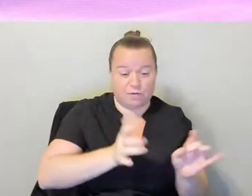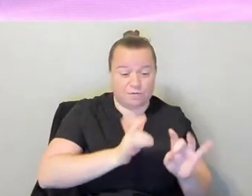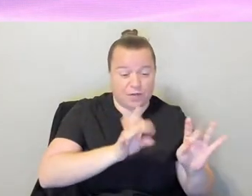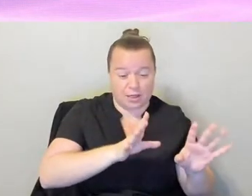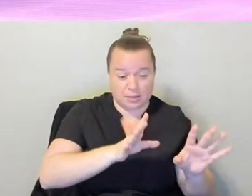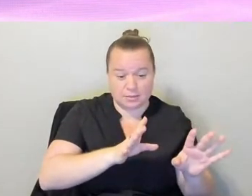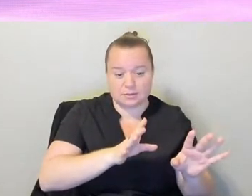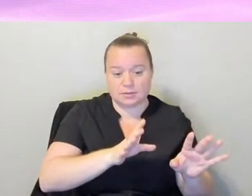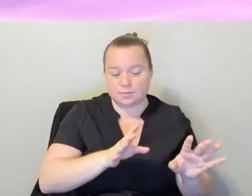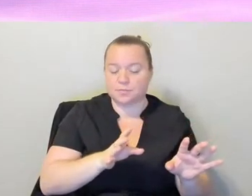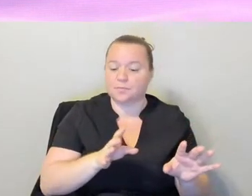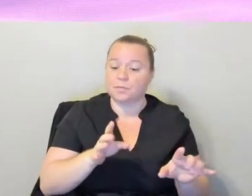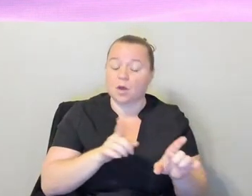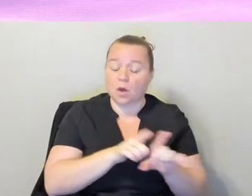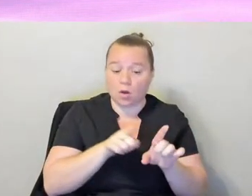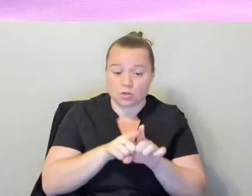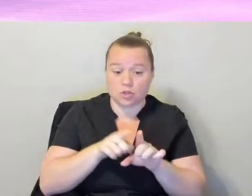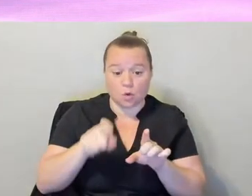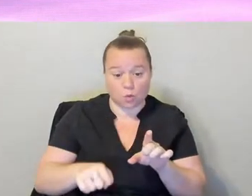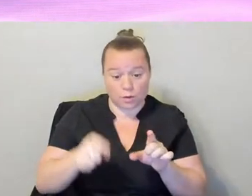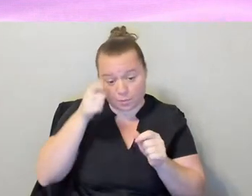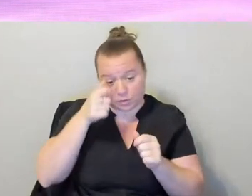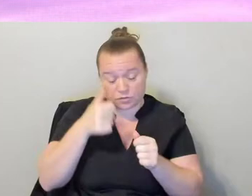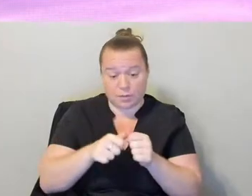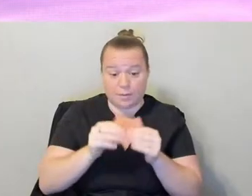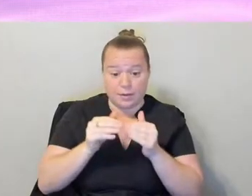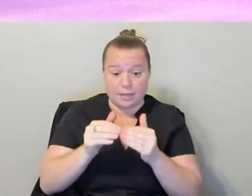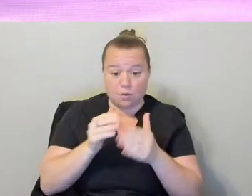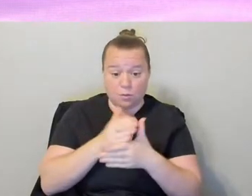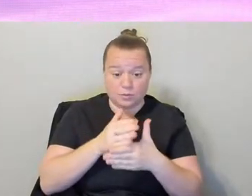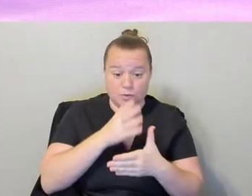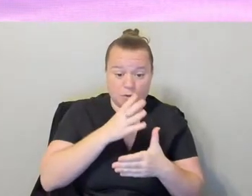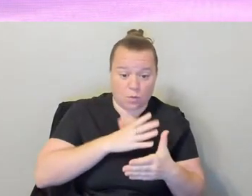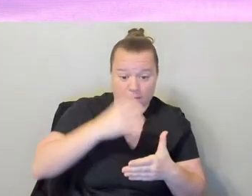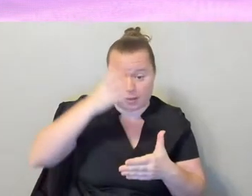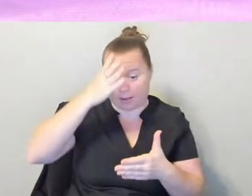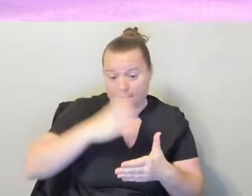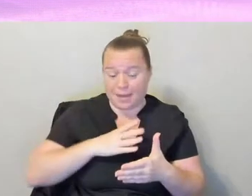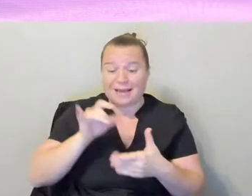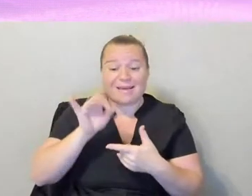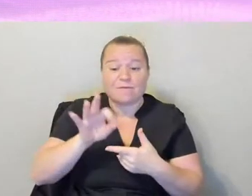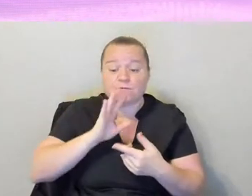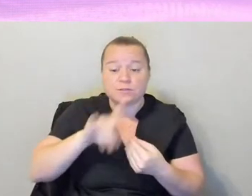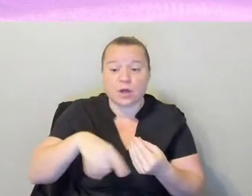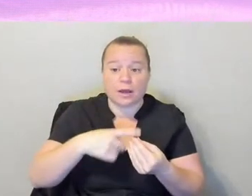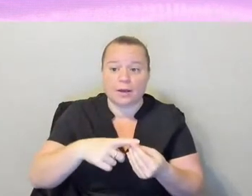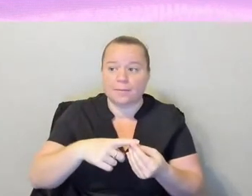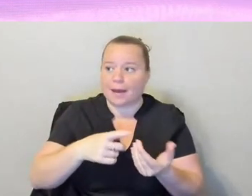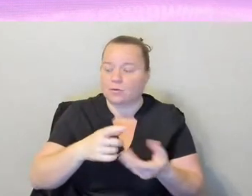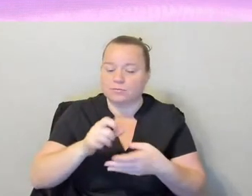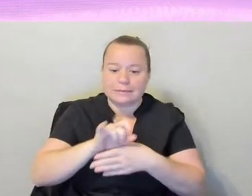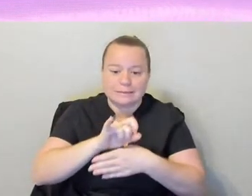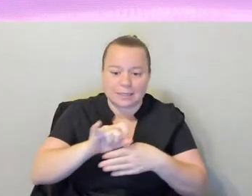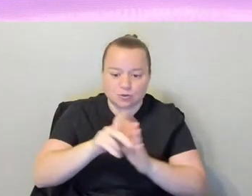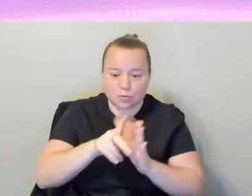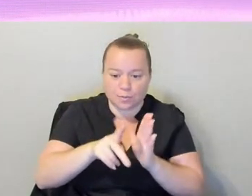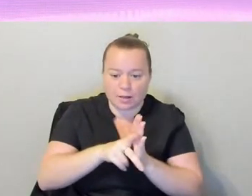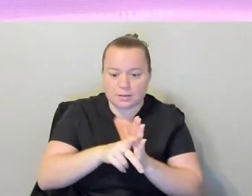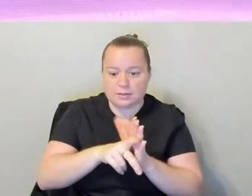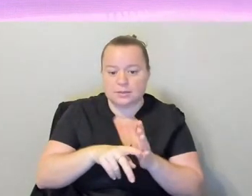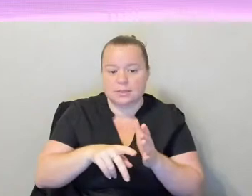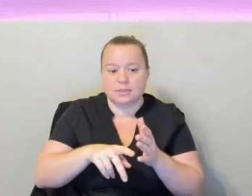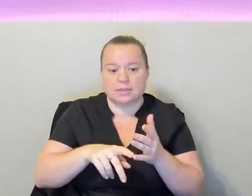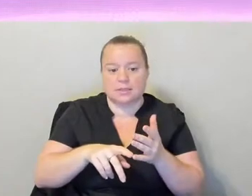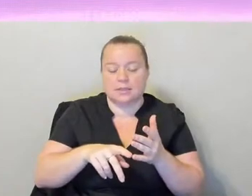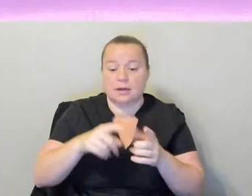must take into account this question of equality between women and men, even if we are talking about, I don't know, industrial policies or climate